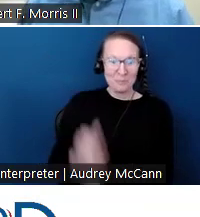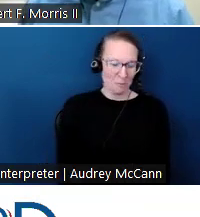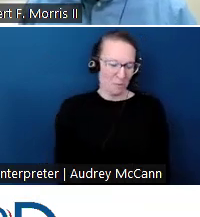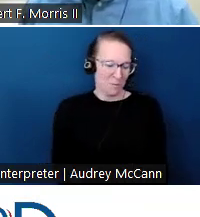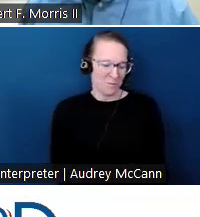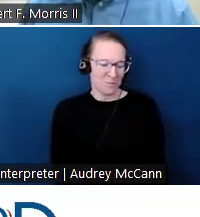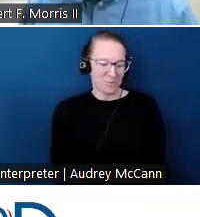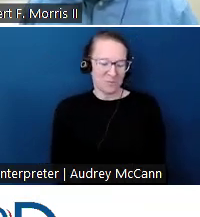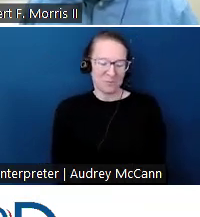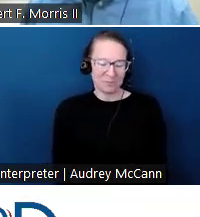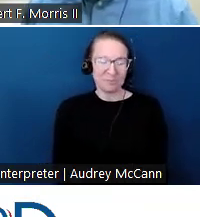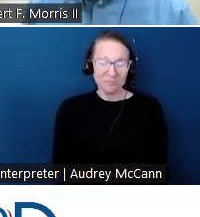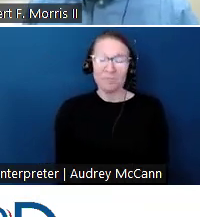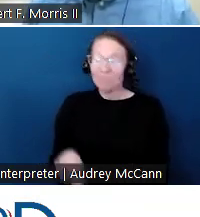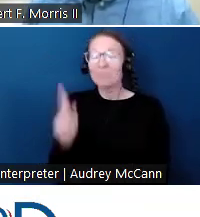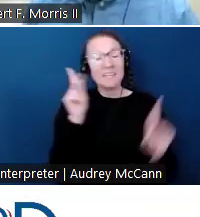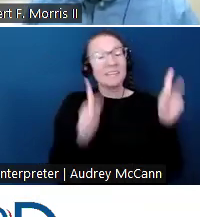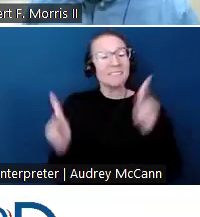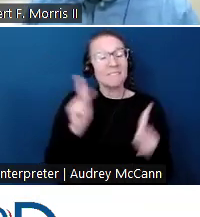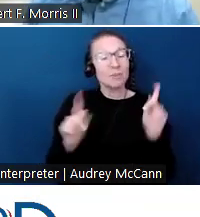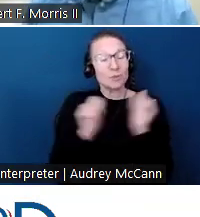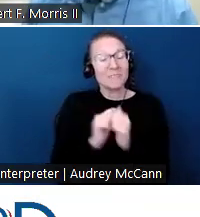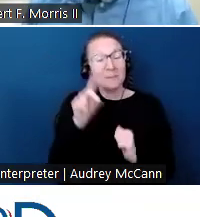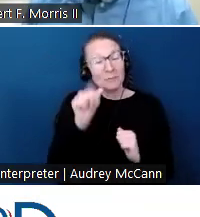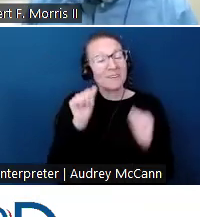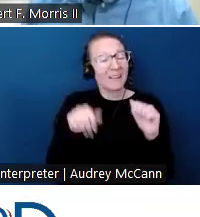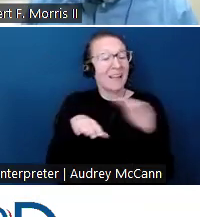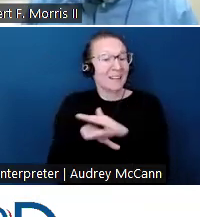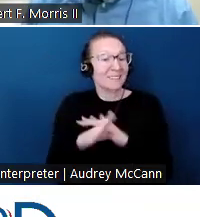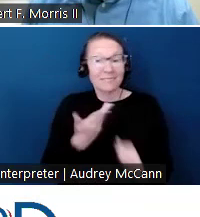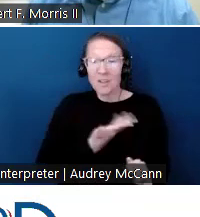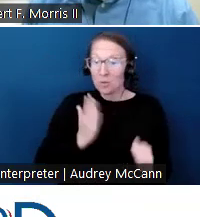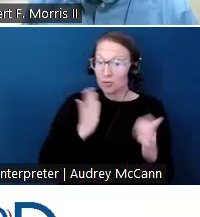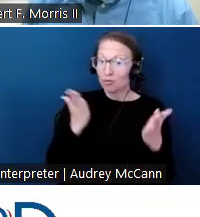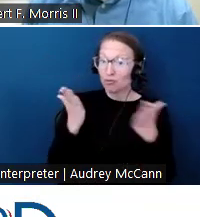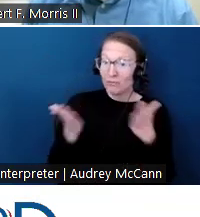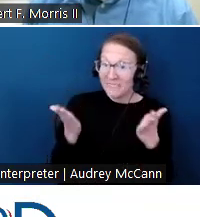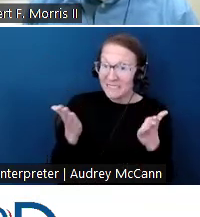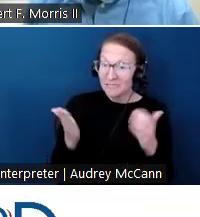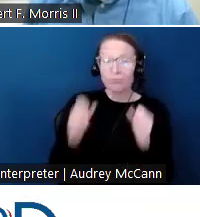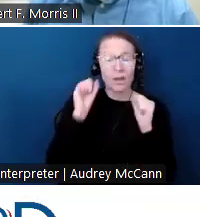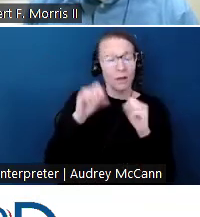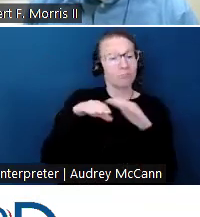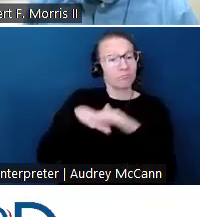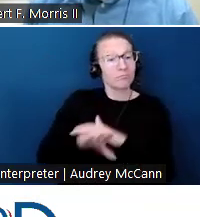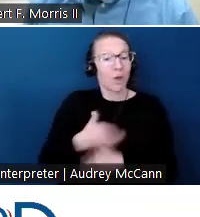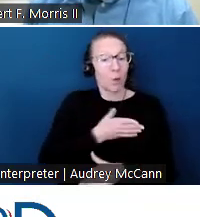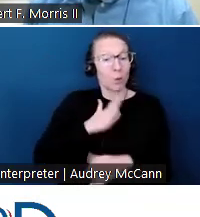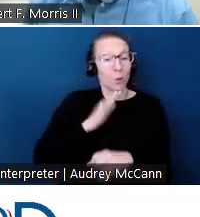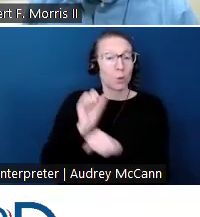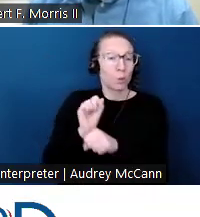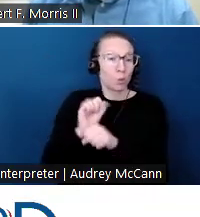Individuals with disabilities can access our services. They can come in to our workforce centers